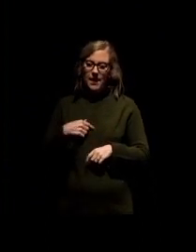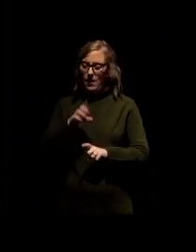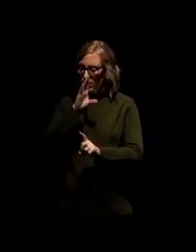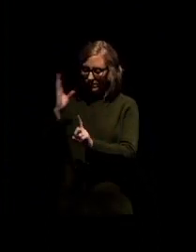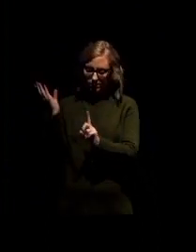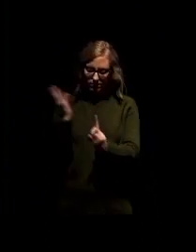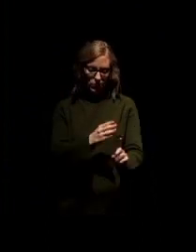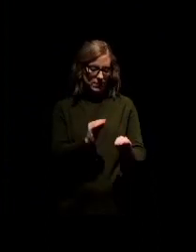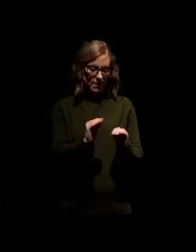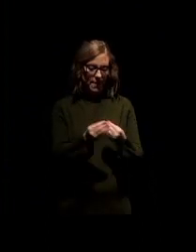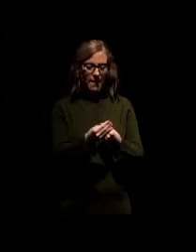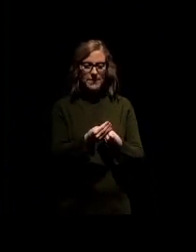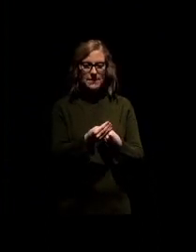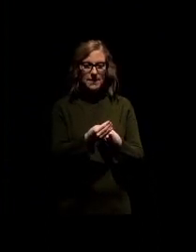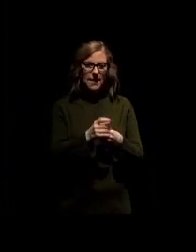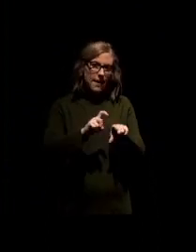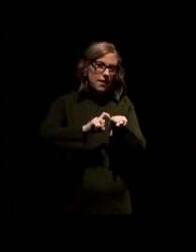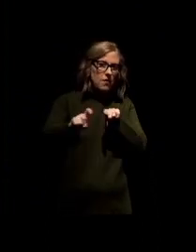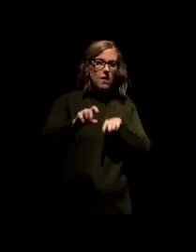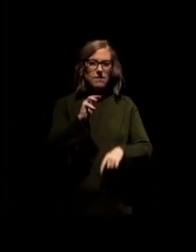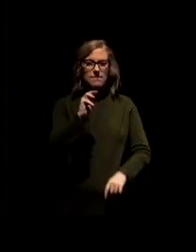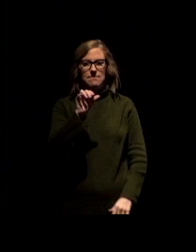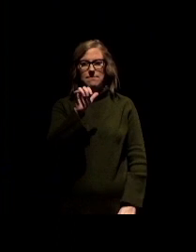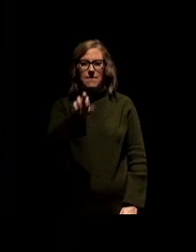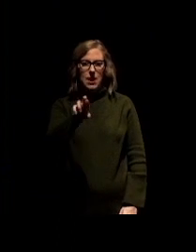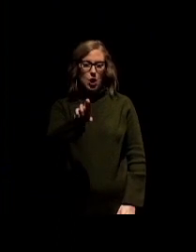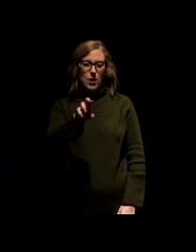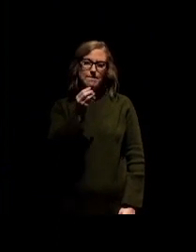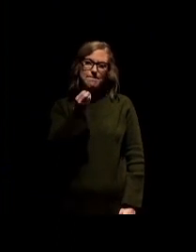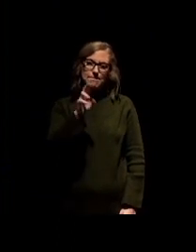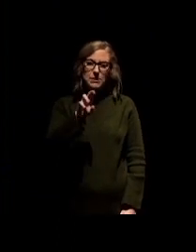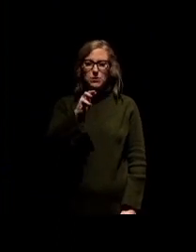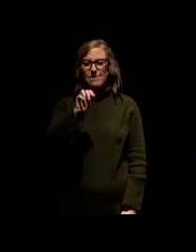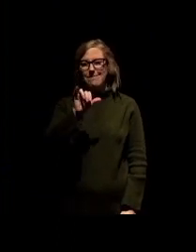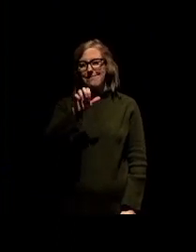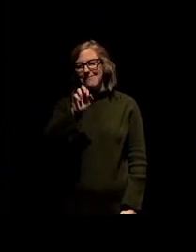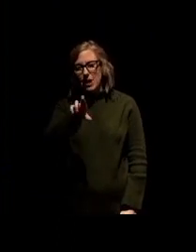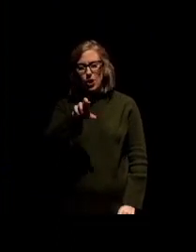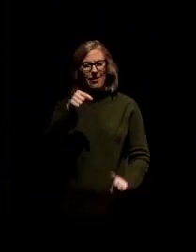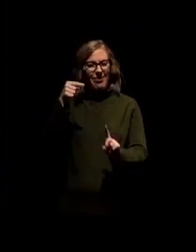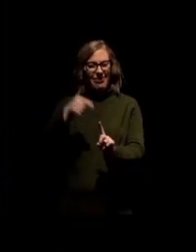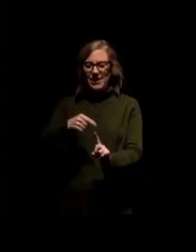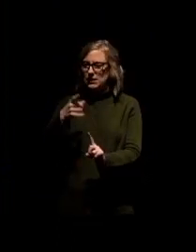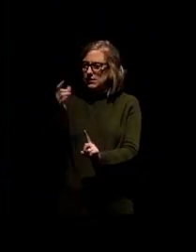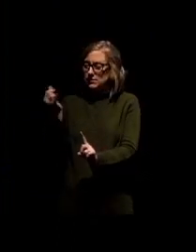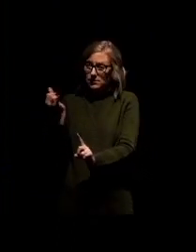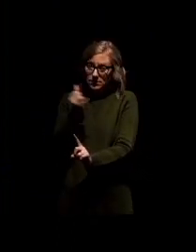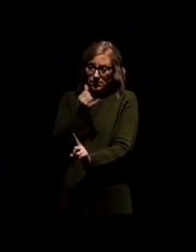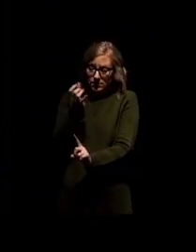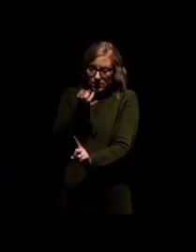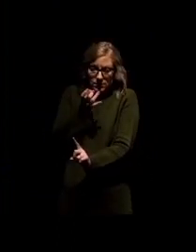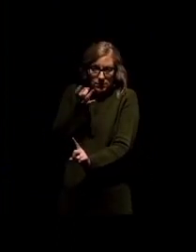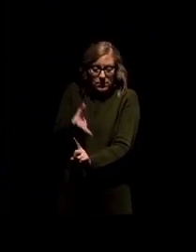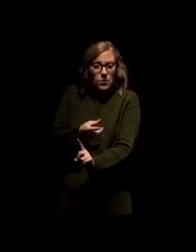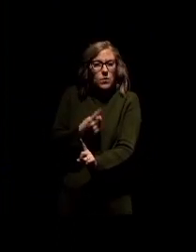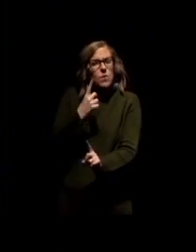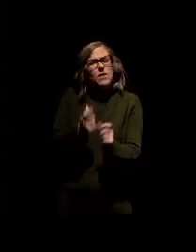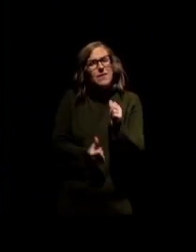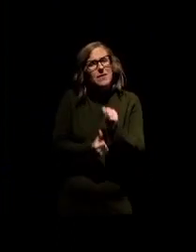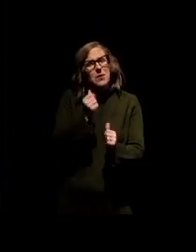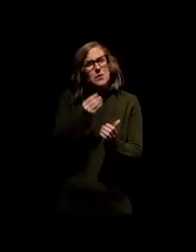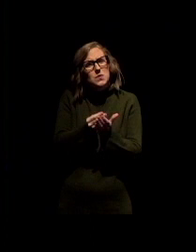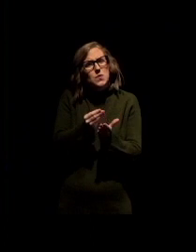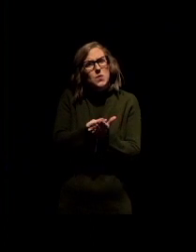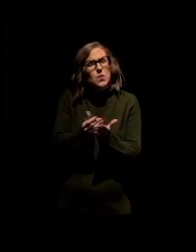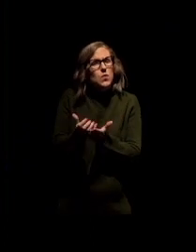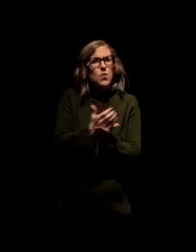my office and I picked up the phone and I called the mayor. Mr. Mayor, this is unconscionable. We are one of the wealthiest cities in the Midwest, if